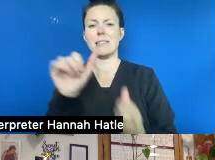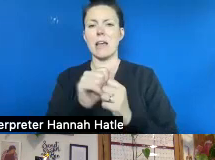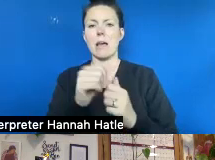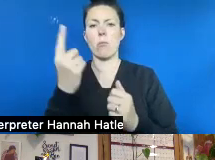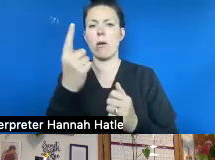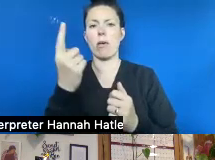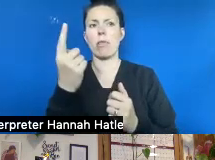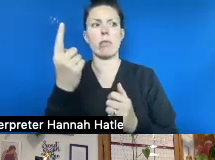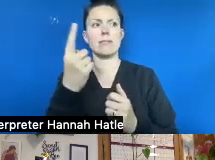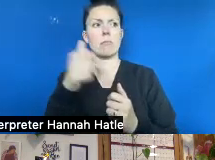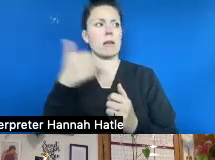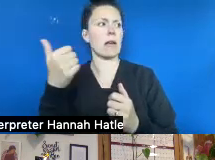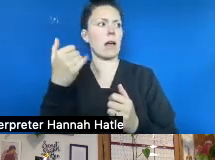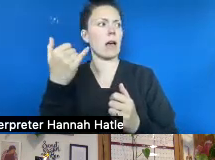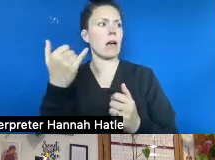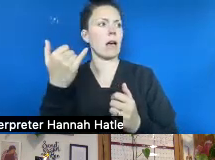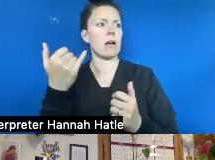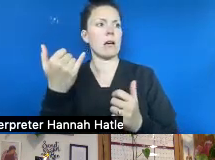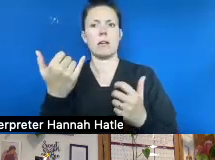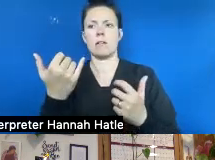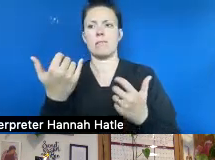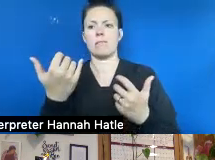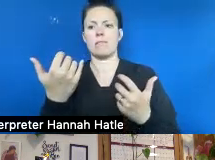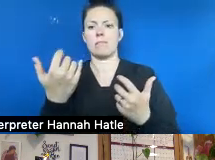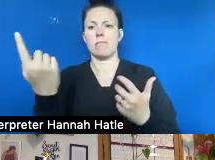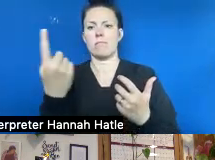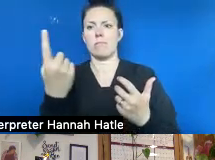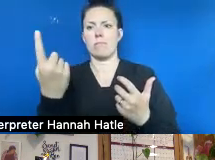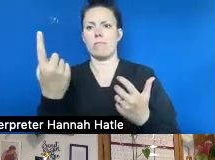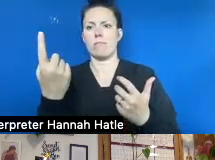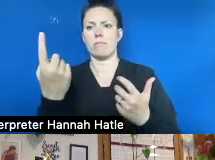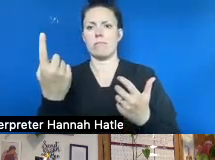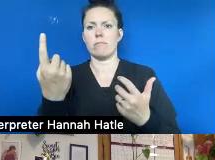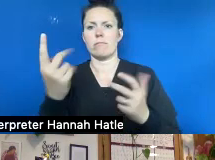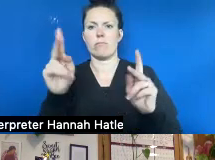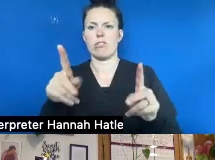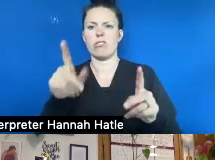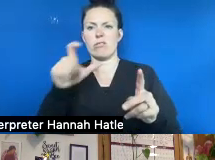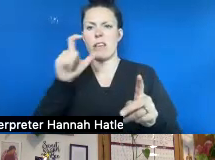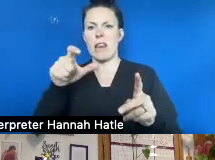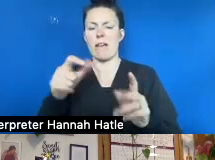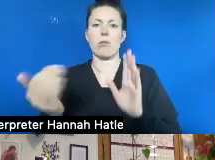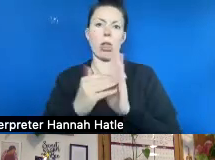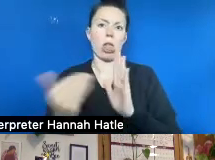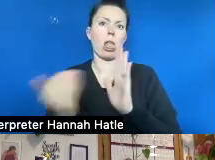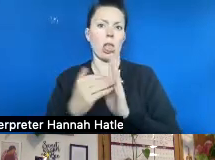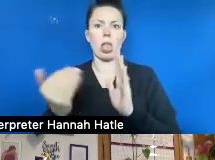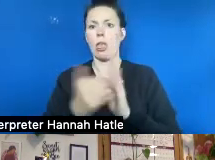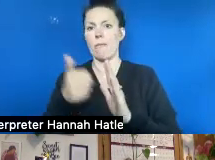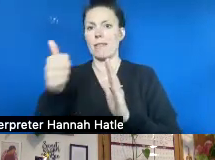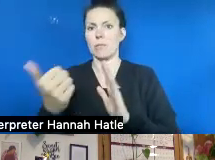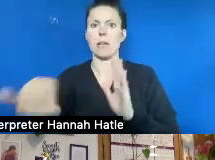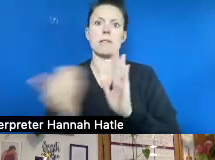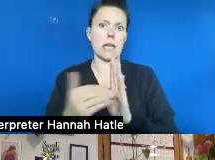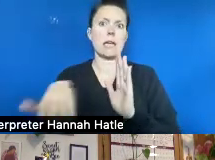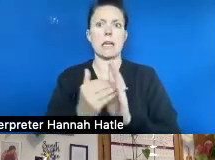have to tell you over and over for the rest of your life, right? You want to be respectful. That goes for anything. If somebody says,